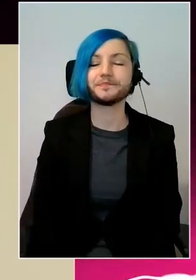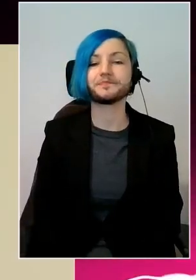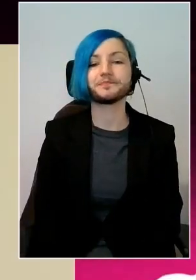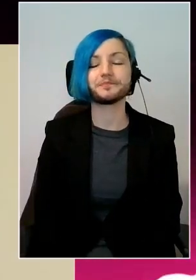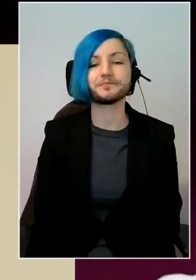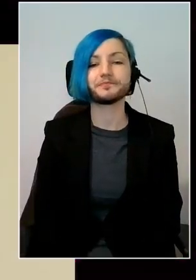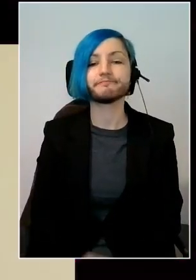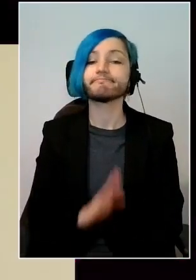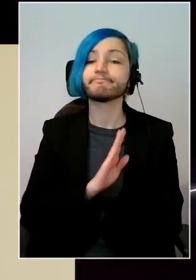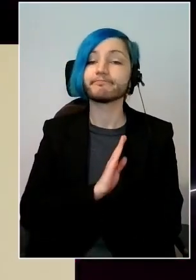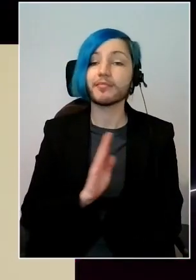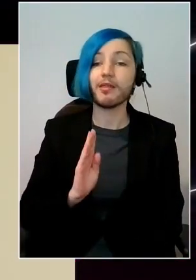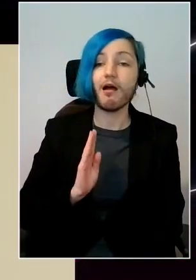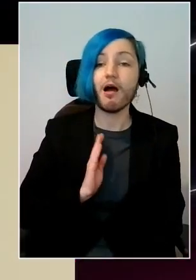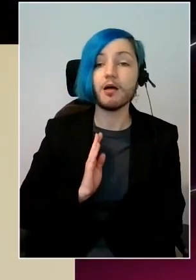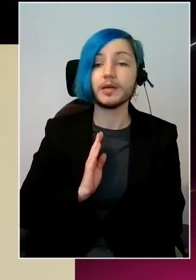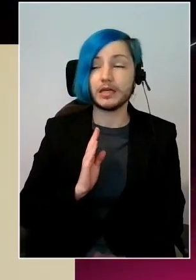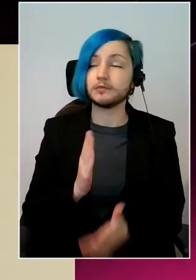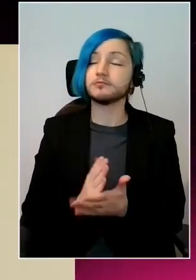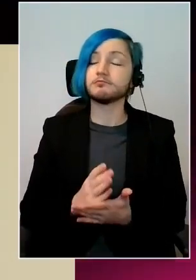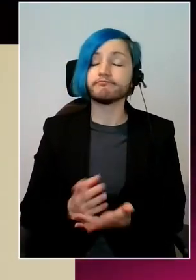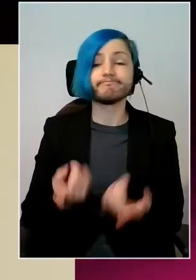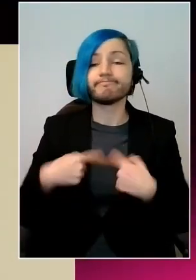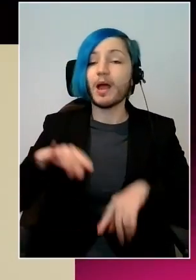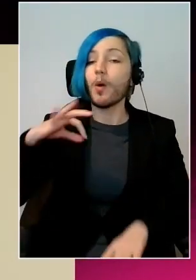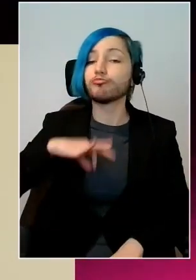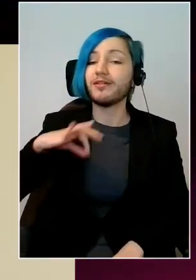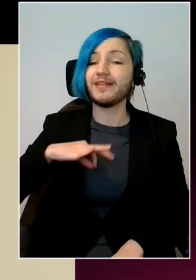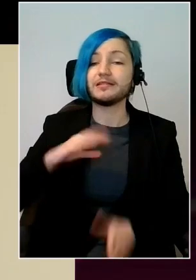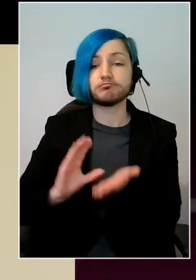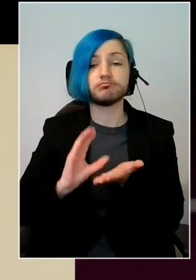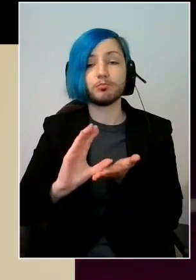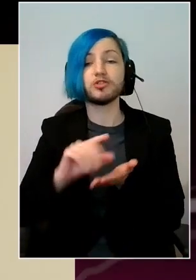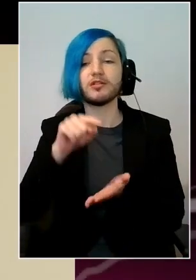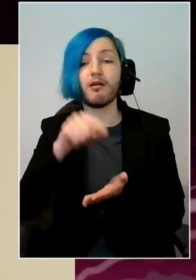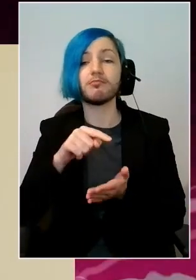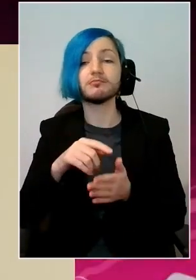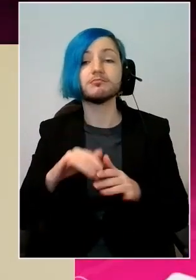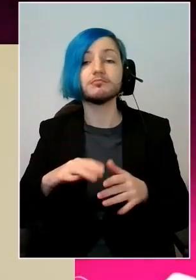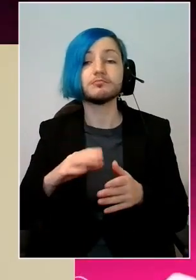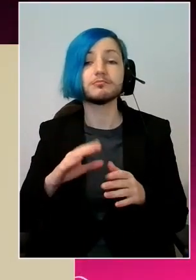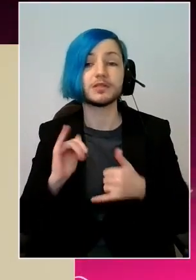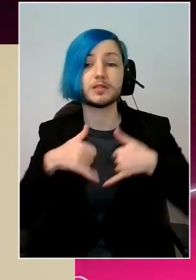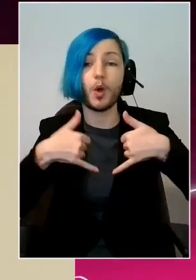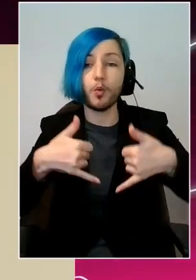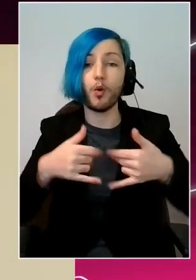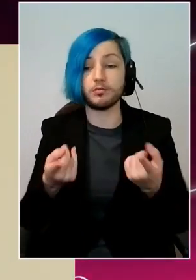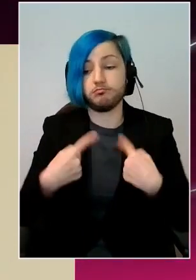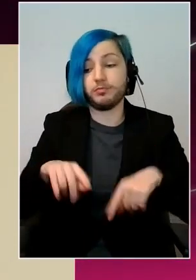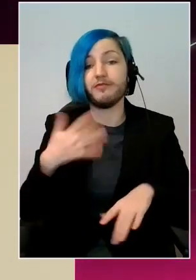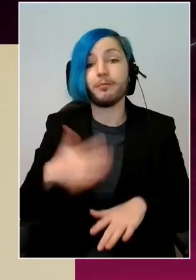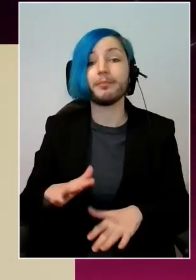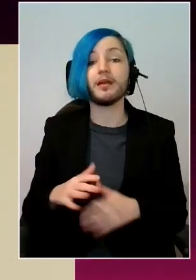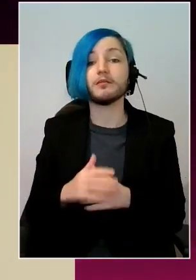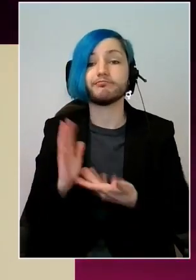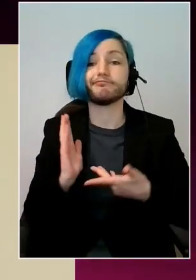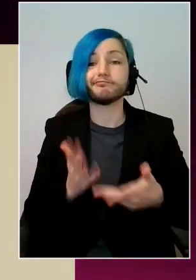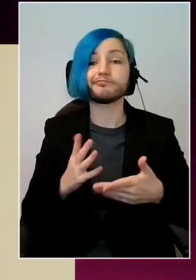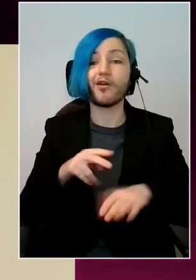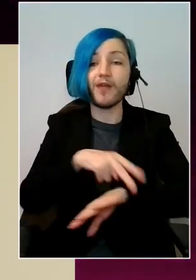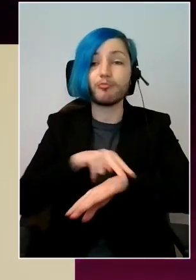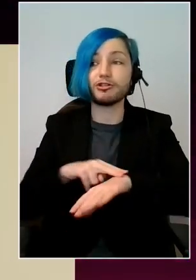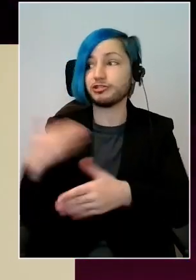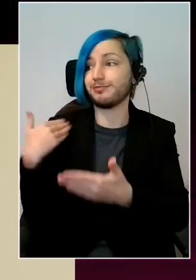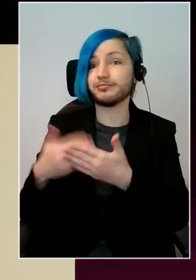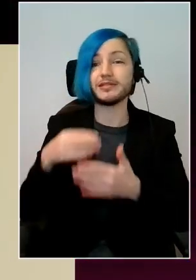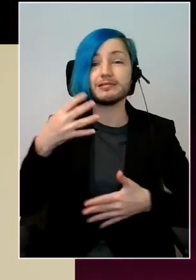The Army is privileged to sponsor the award. We have been offering apprenticeships since 1923,